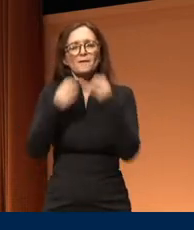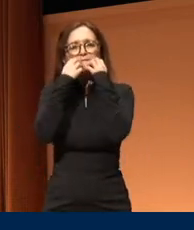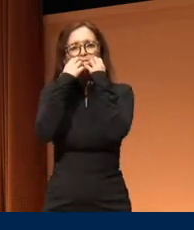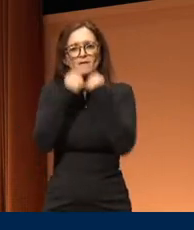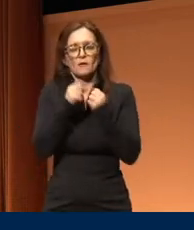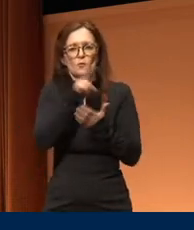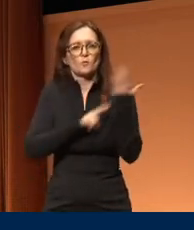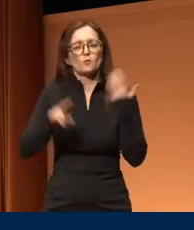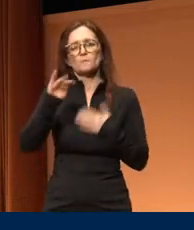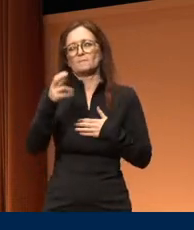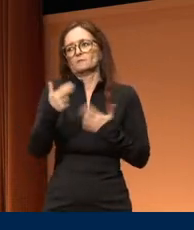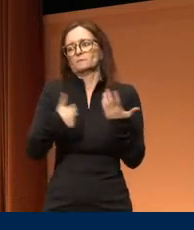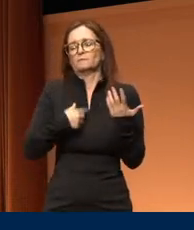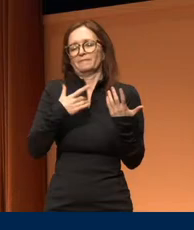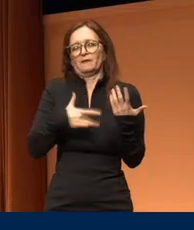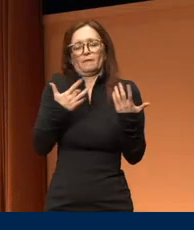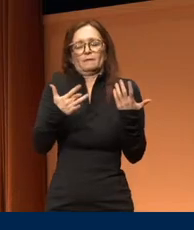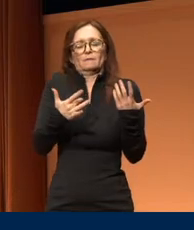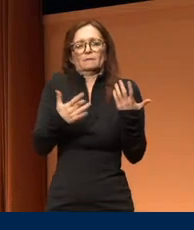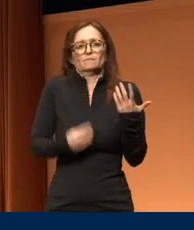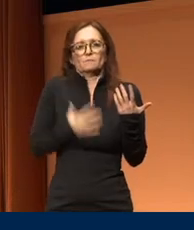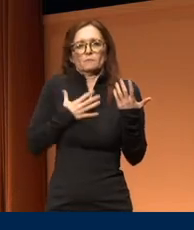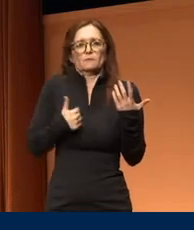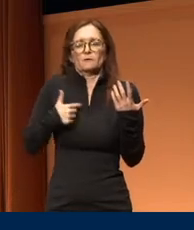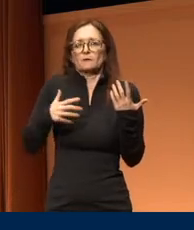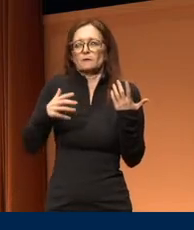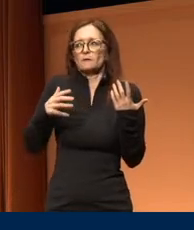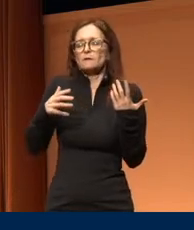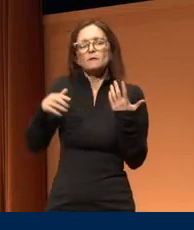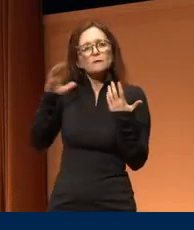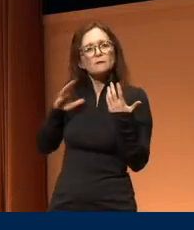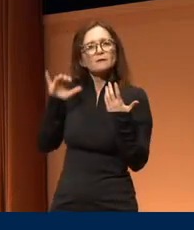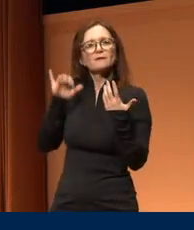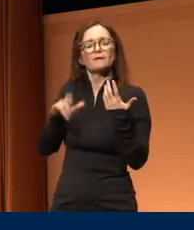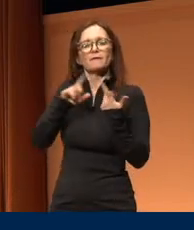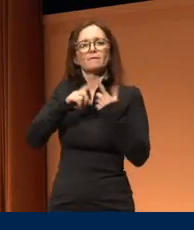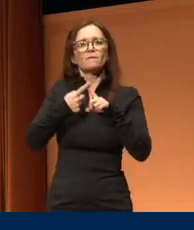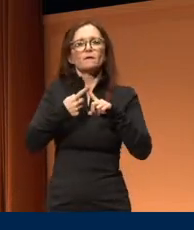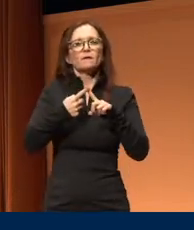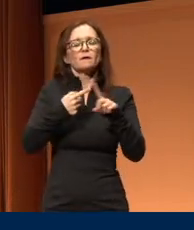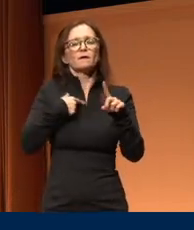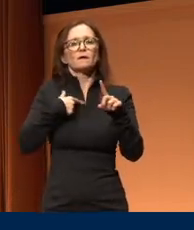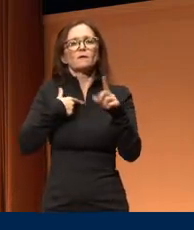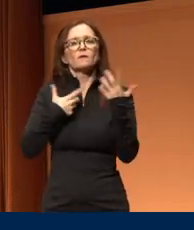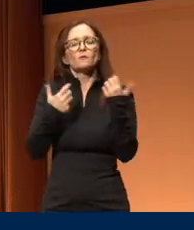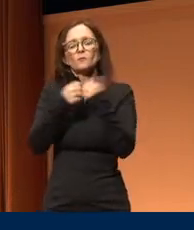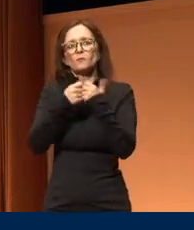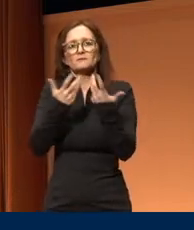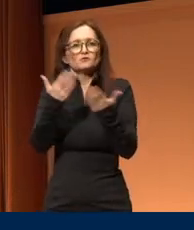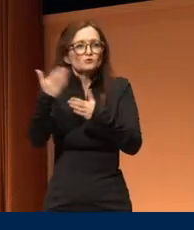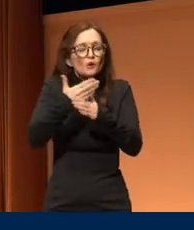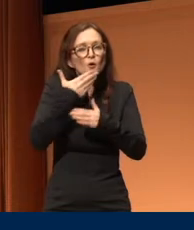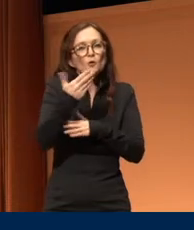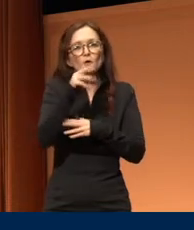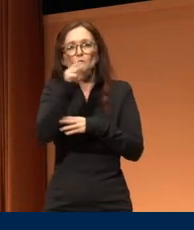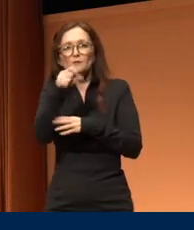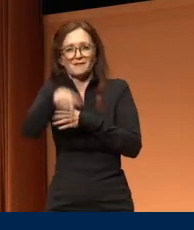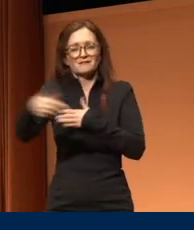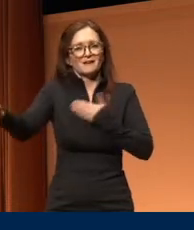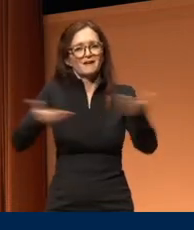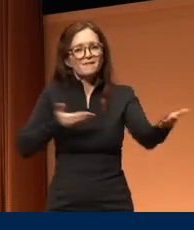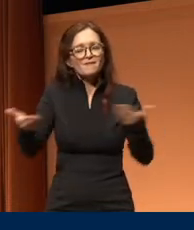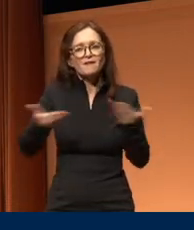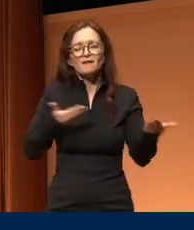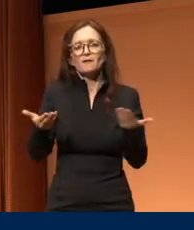Michigan. When I mused to a philosopher friend with whom I was sharing the good news of this invitation, "Why